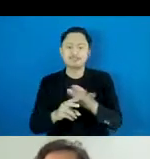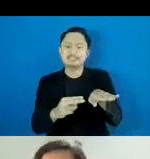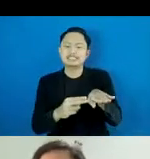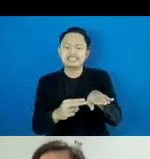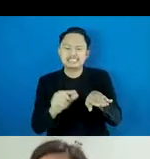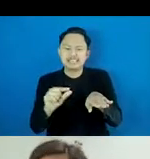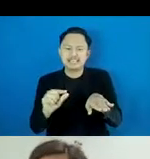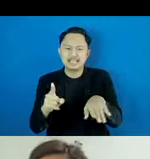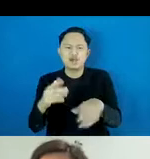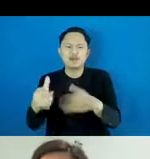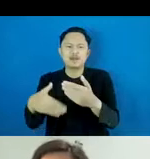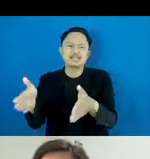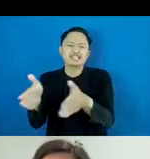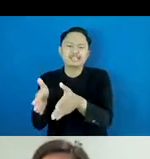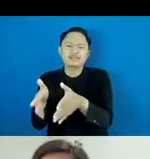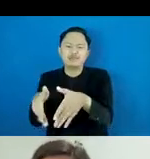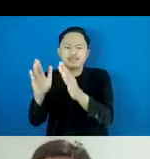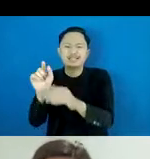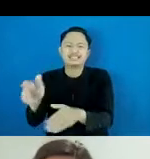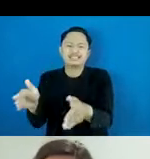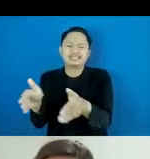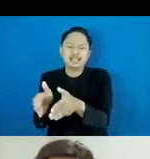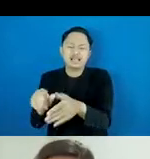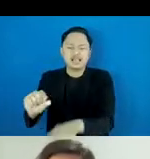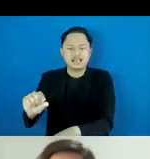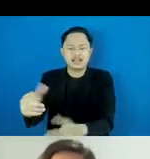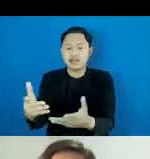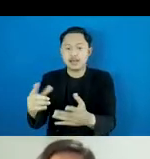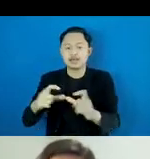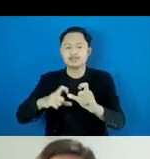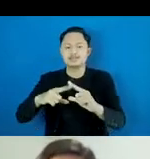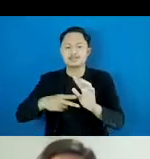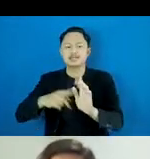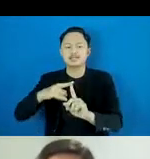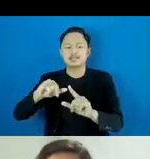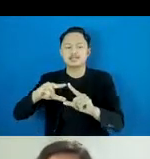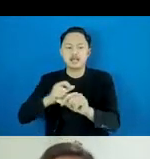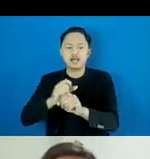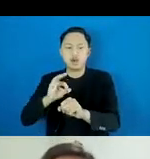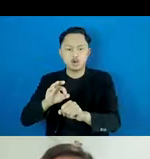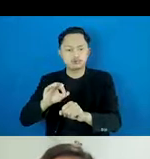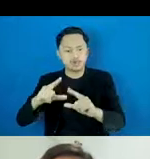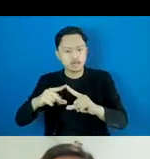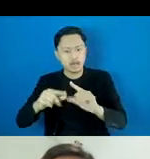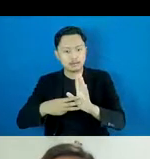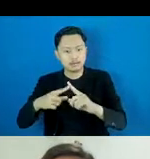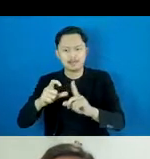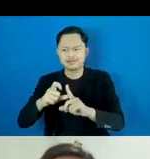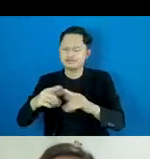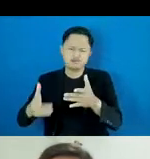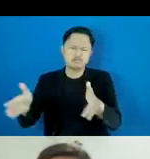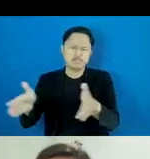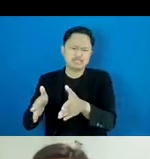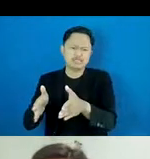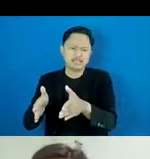operator in Santiago, one of the with the biggest fleet in of e-bus. You can pass. And this